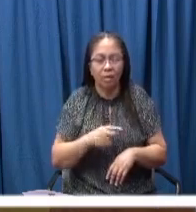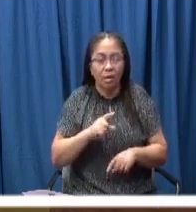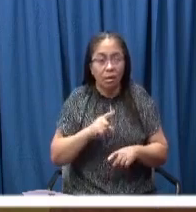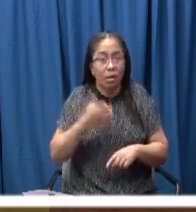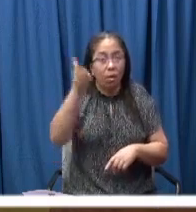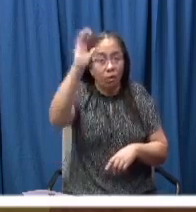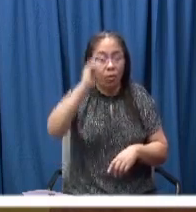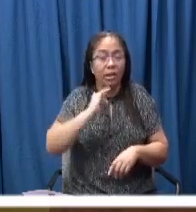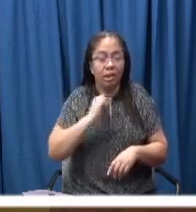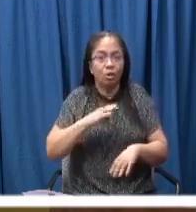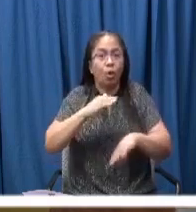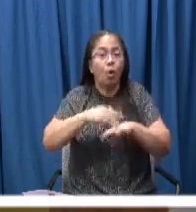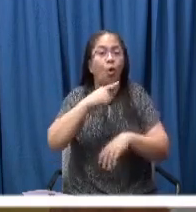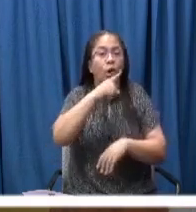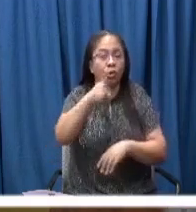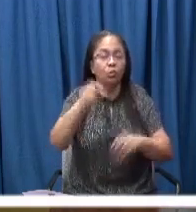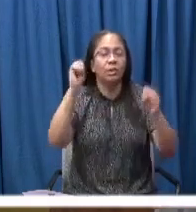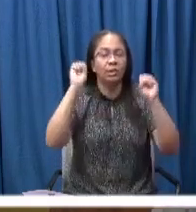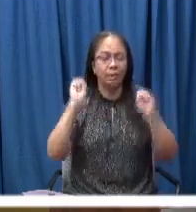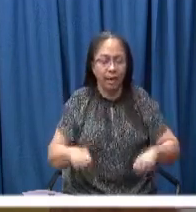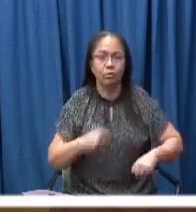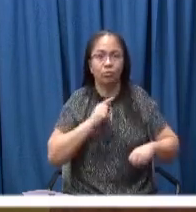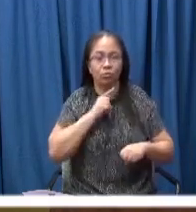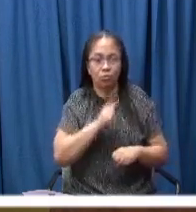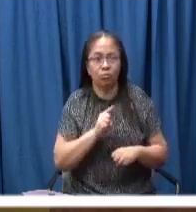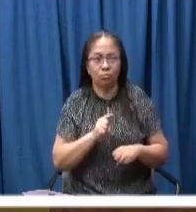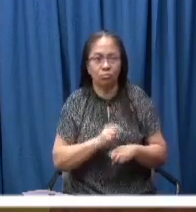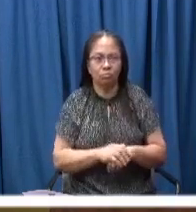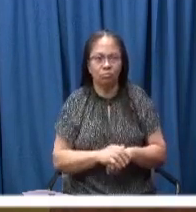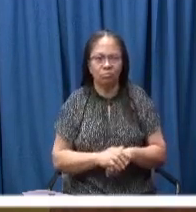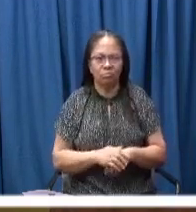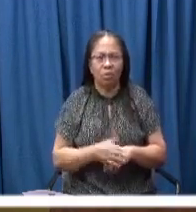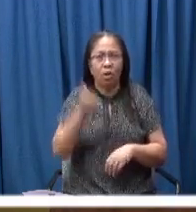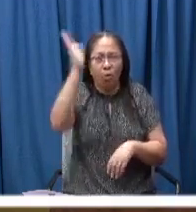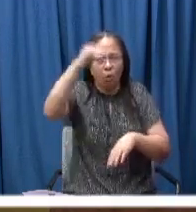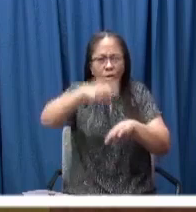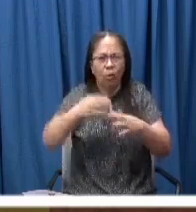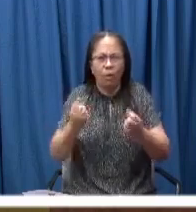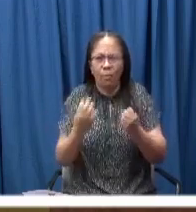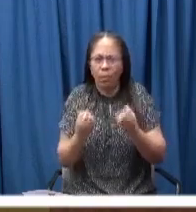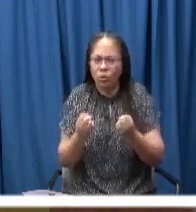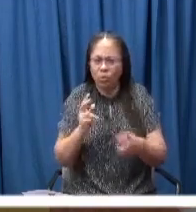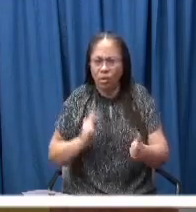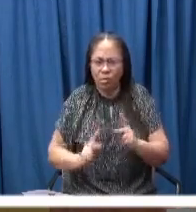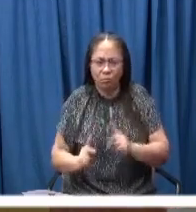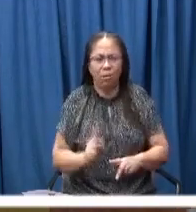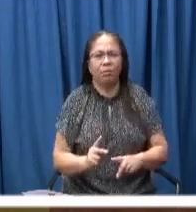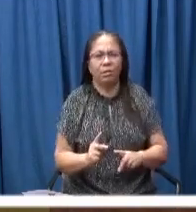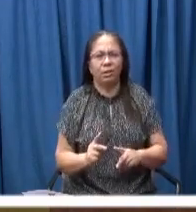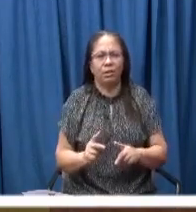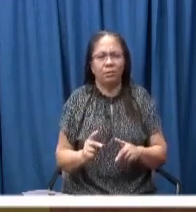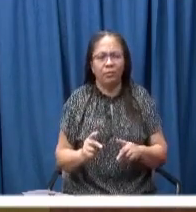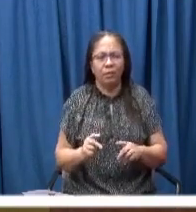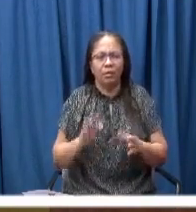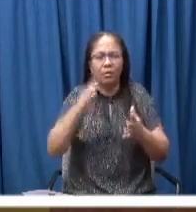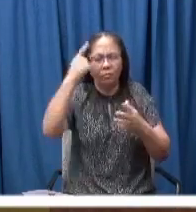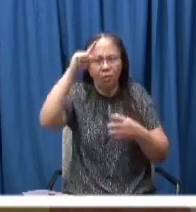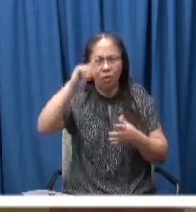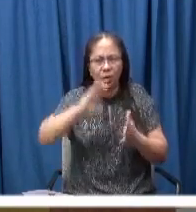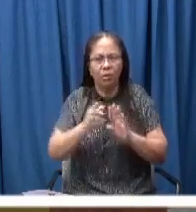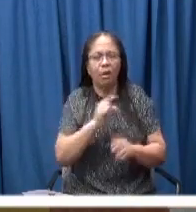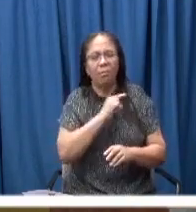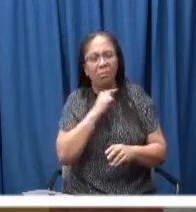you. And there are many people who are being called to vocation. To the vocation of priesthood,